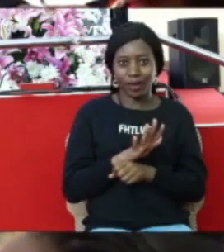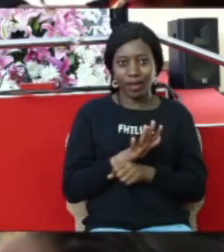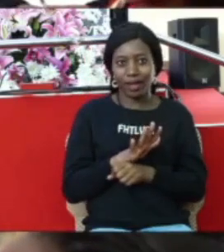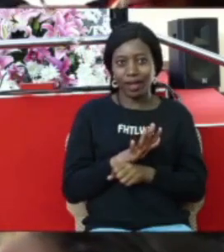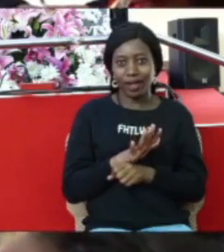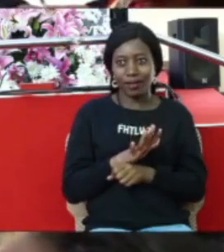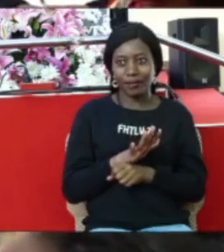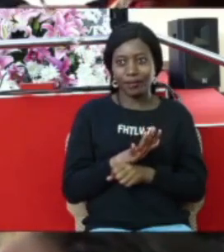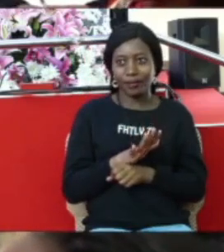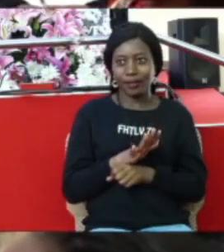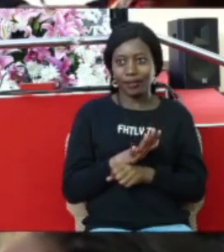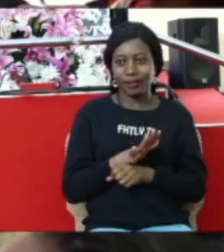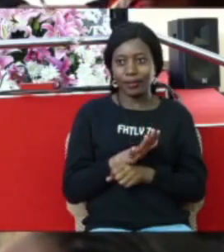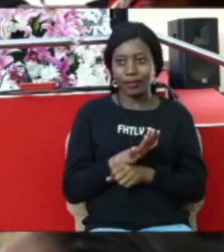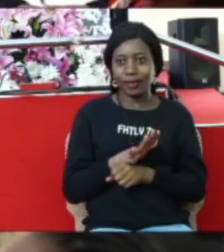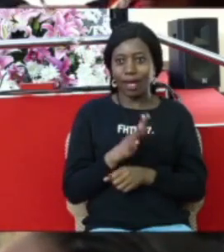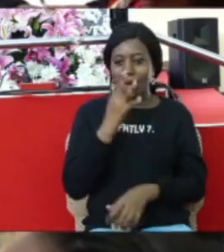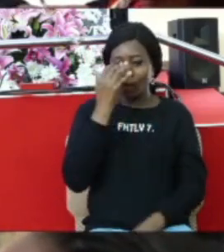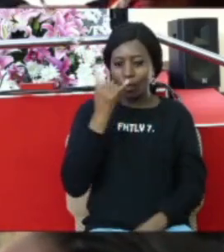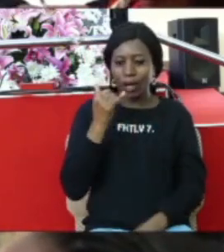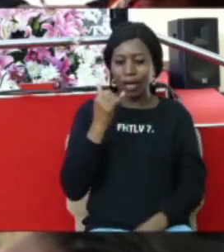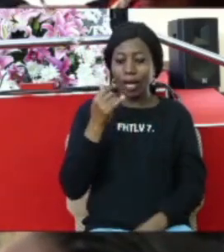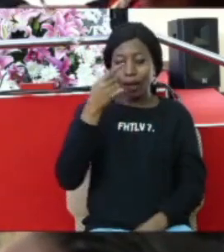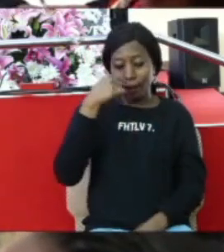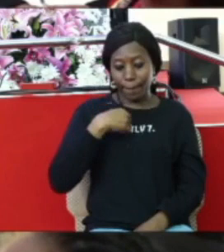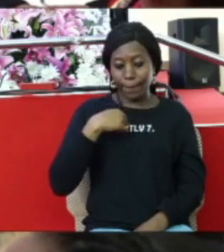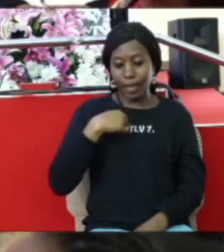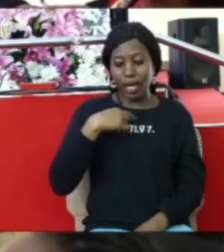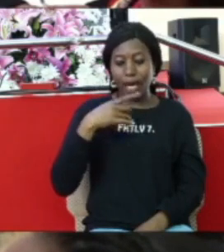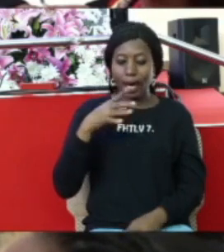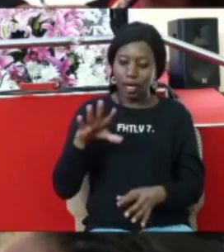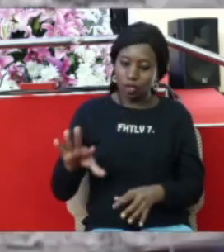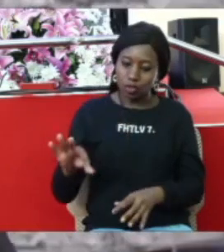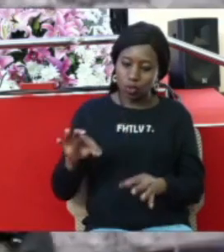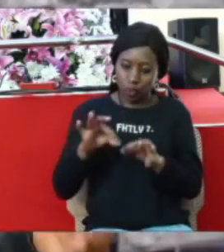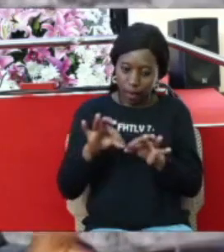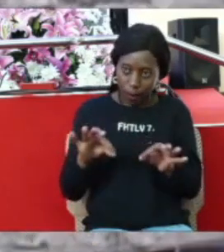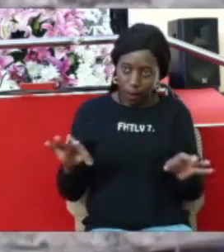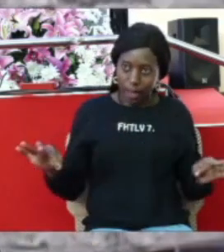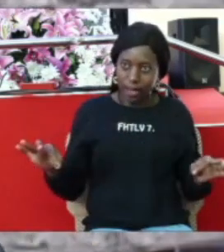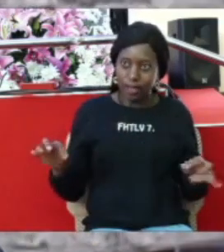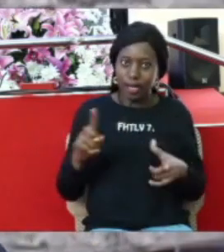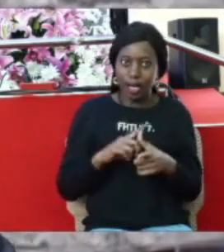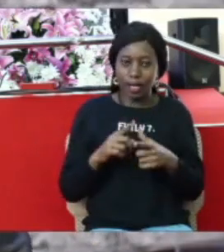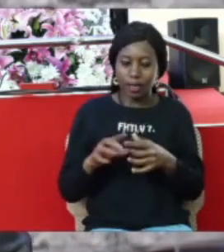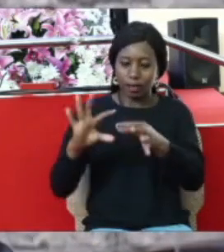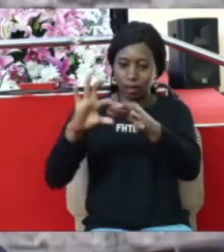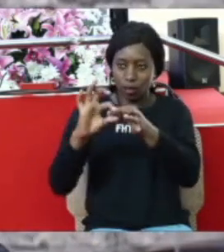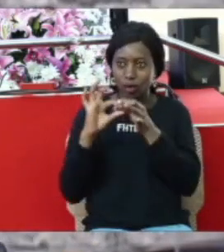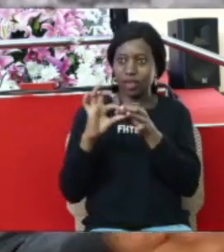Because surely enough, all what I did was take the two wires that had snapped and fix them with my own hands. Then put it on the power. It was